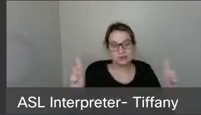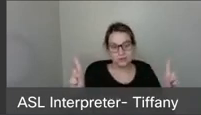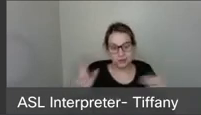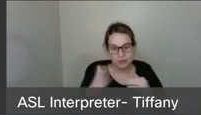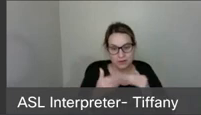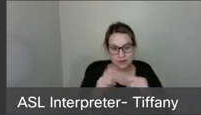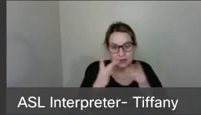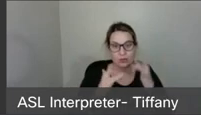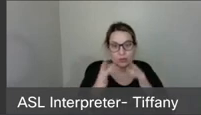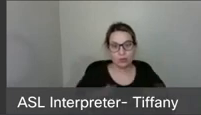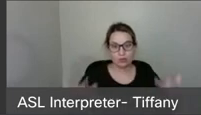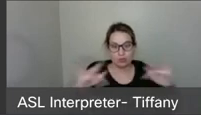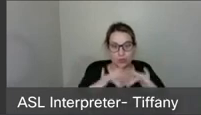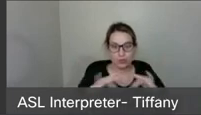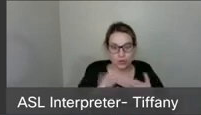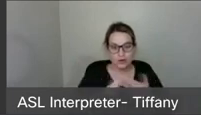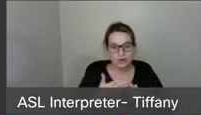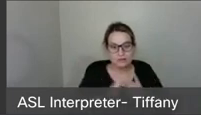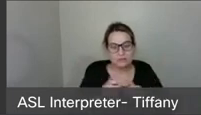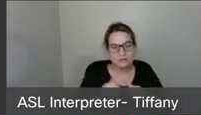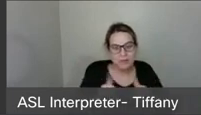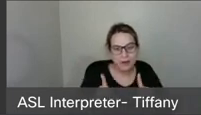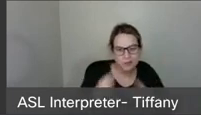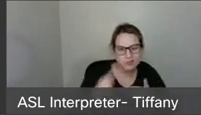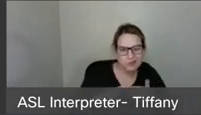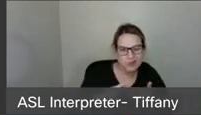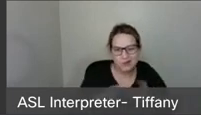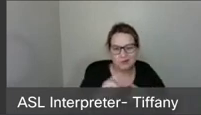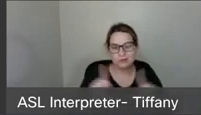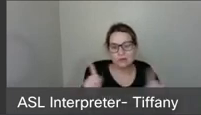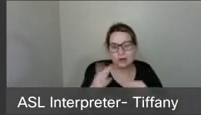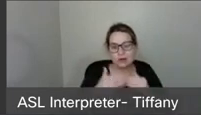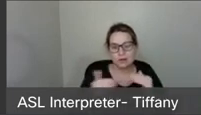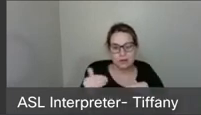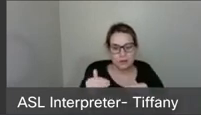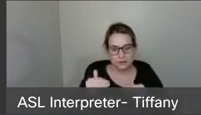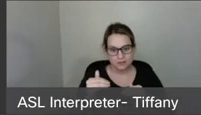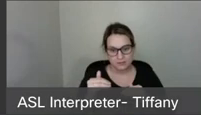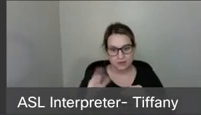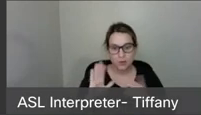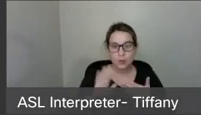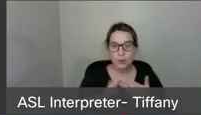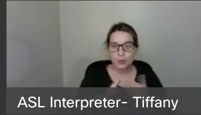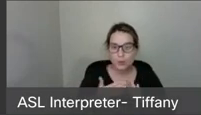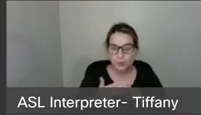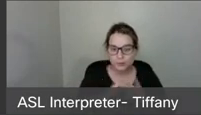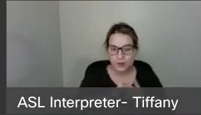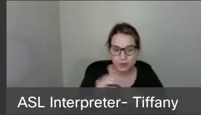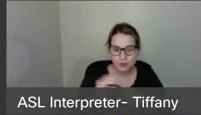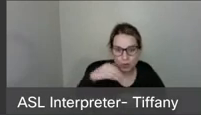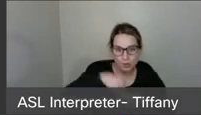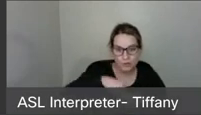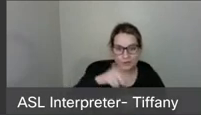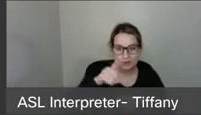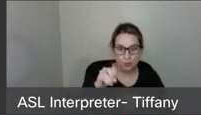than the rural communities. And at the same time, I would argue we're completely different than the communities once you go inside the